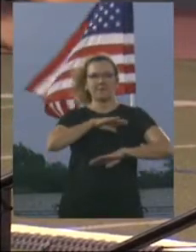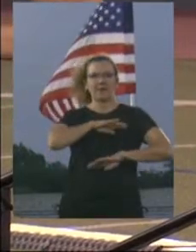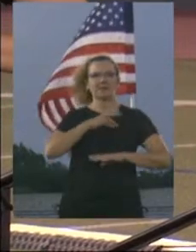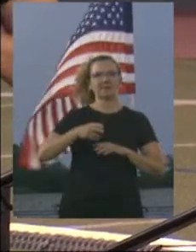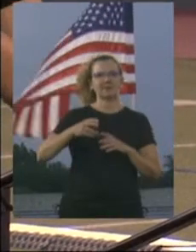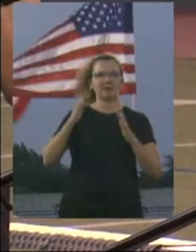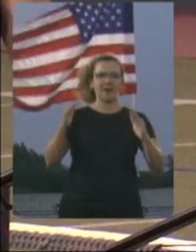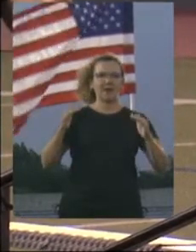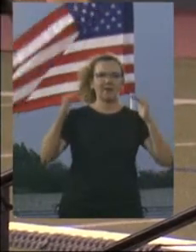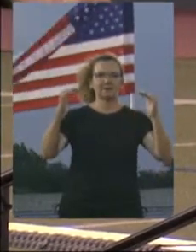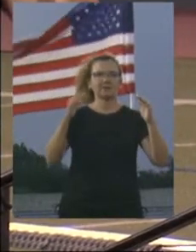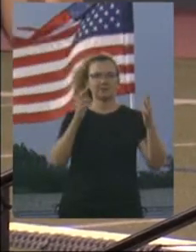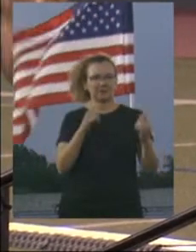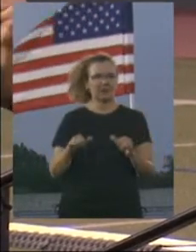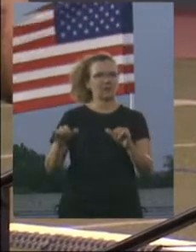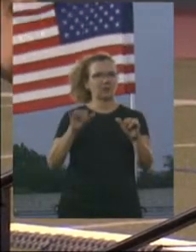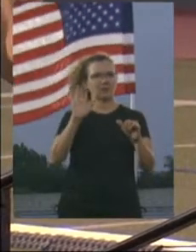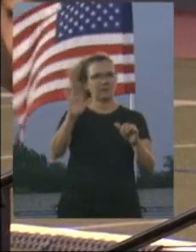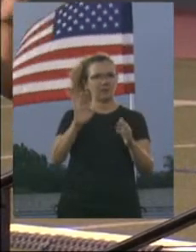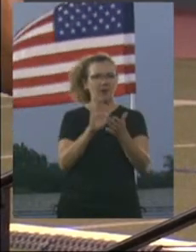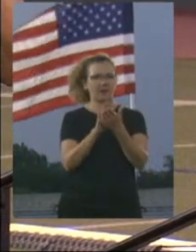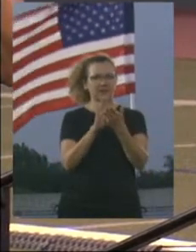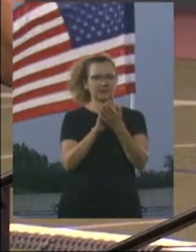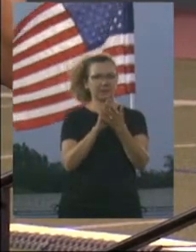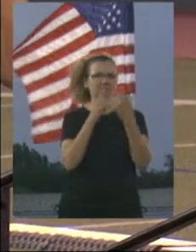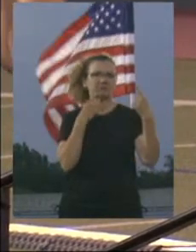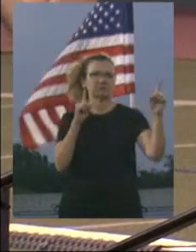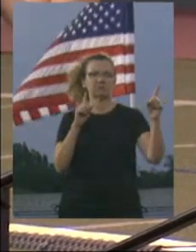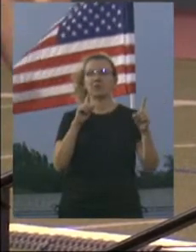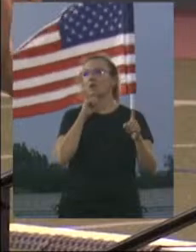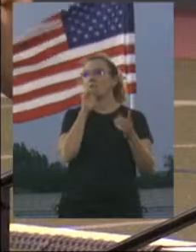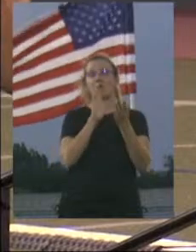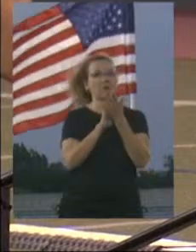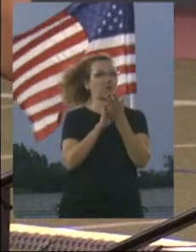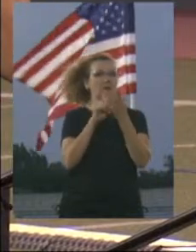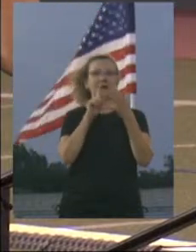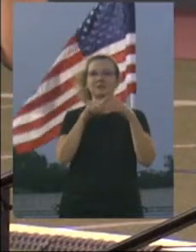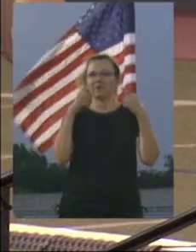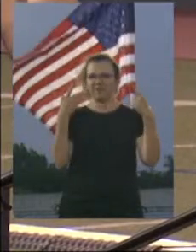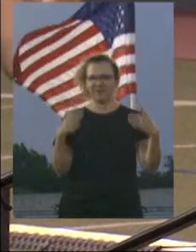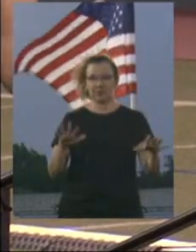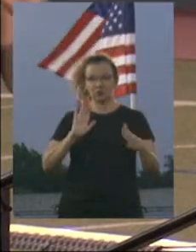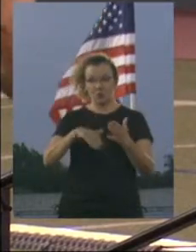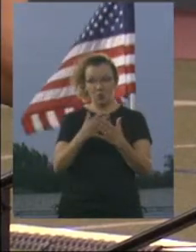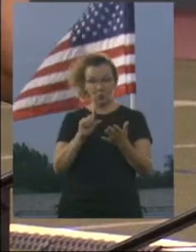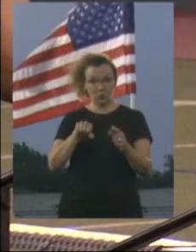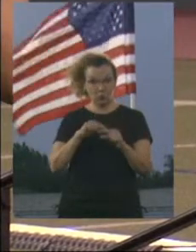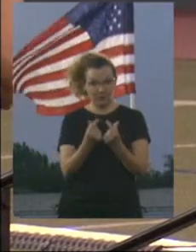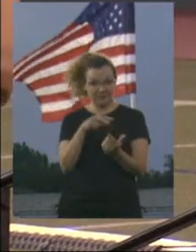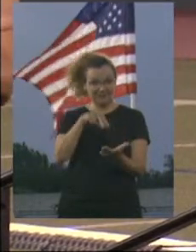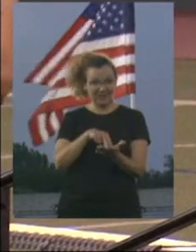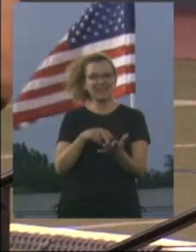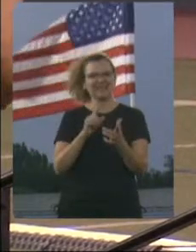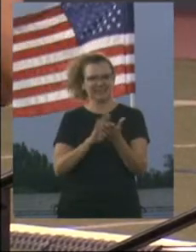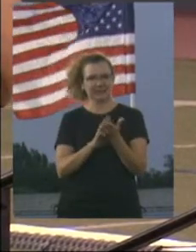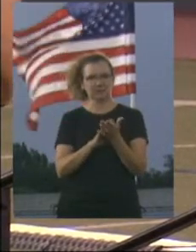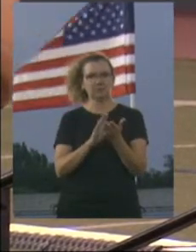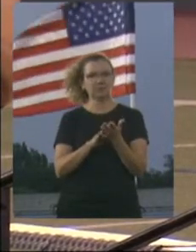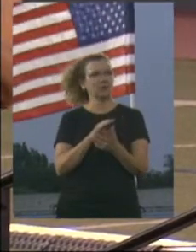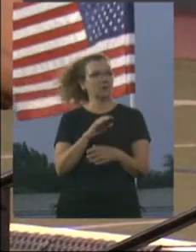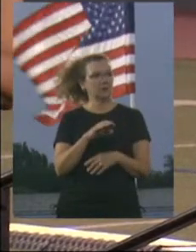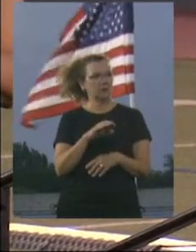their academic achievement. Please hold your applause until the entire group is standing. Students